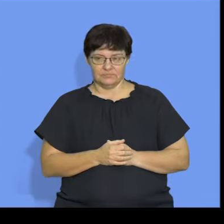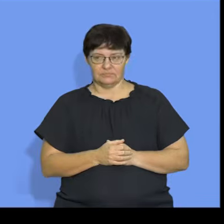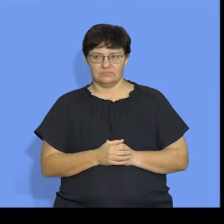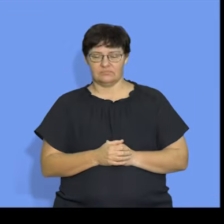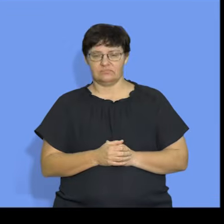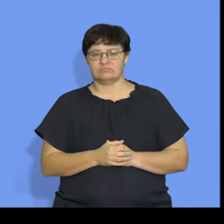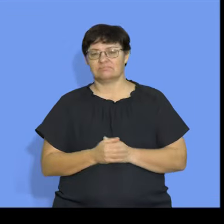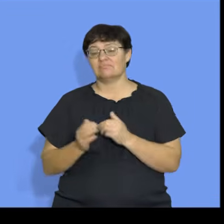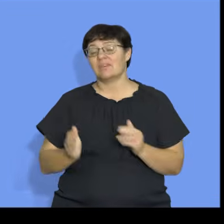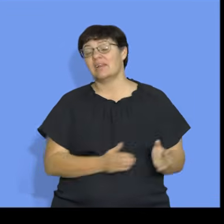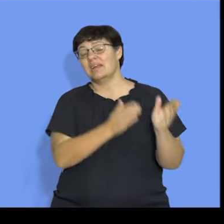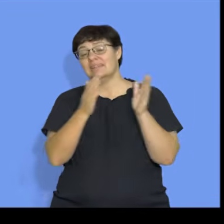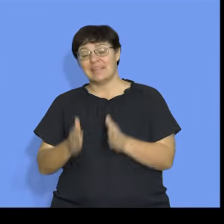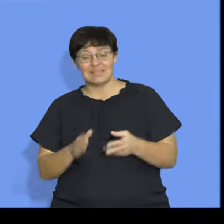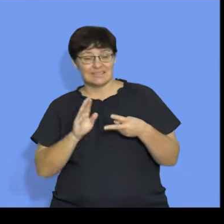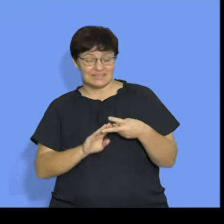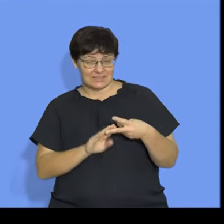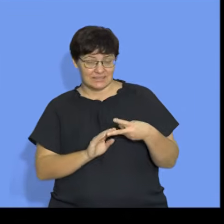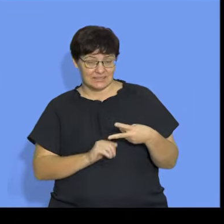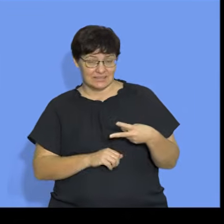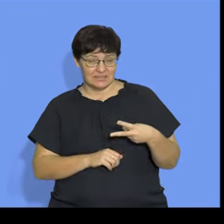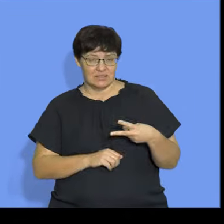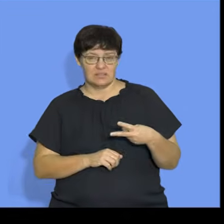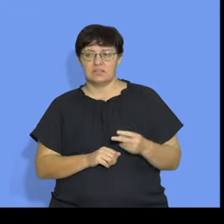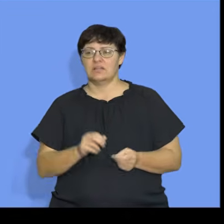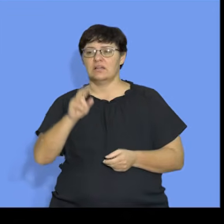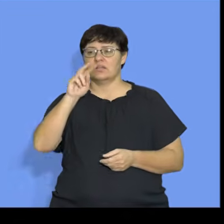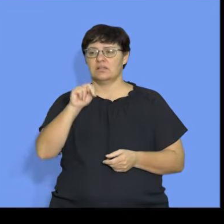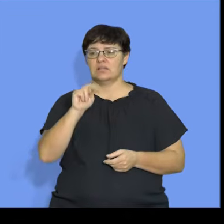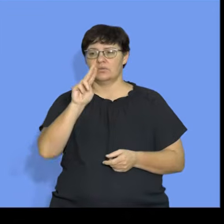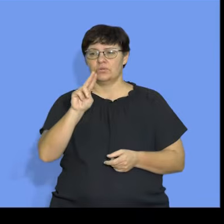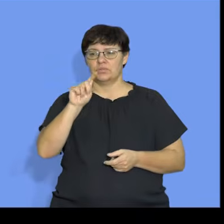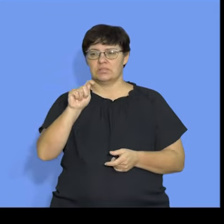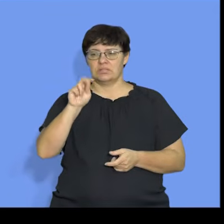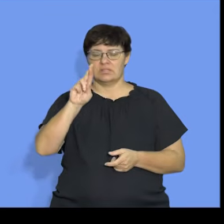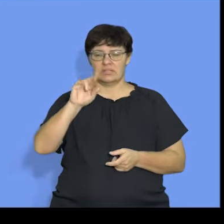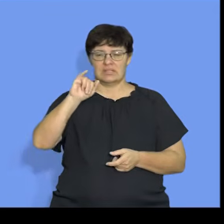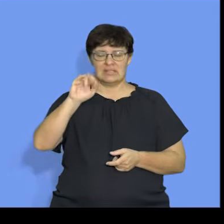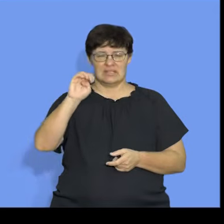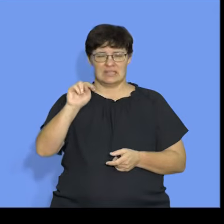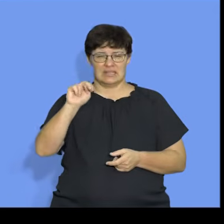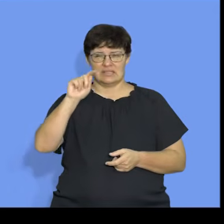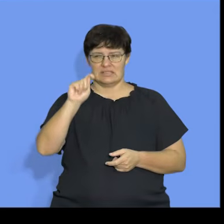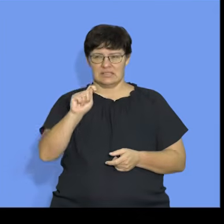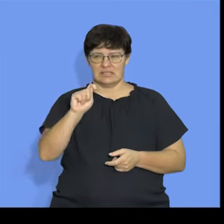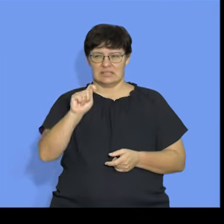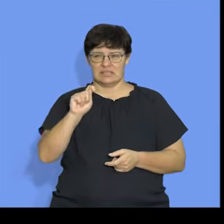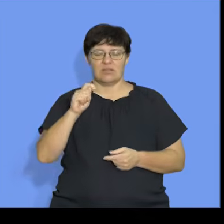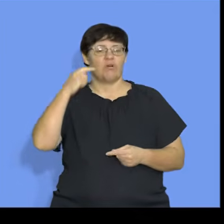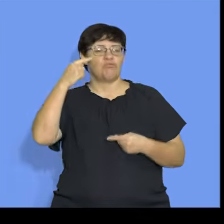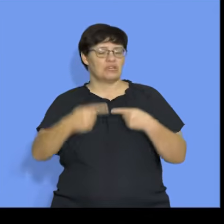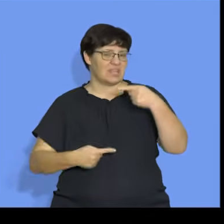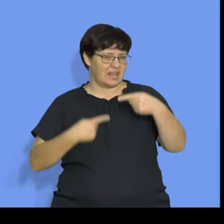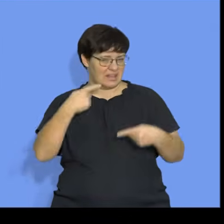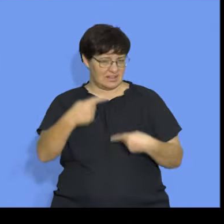the next concept you might remember, if you were looking at grade 10 syllabus. Now, the grade